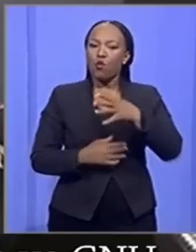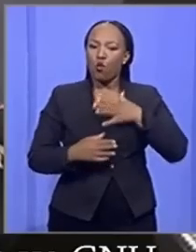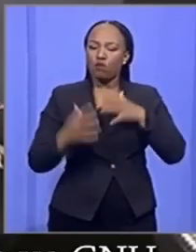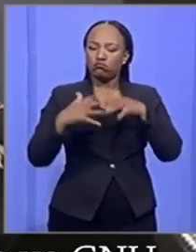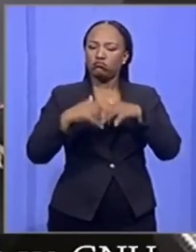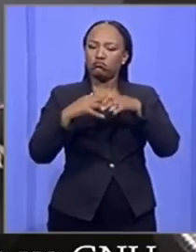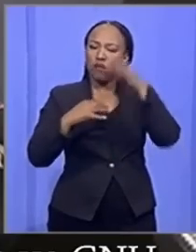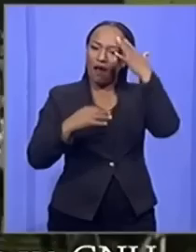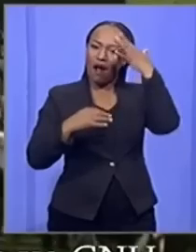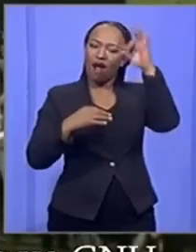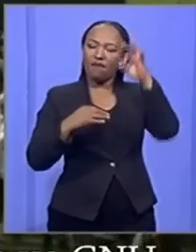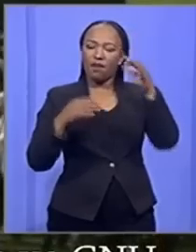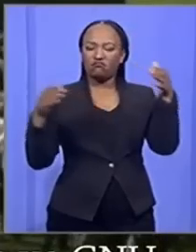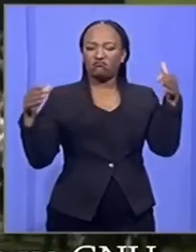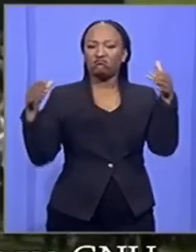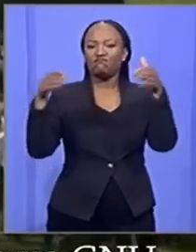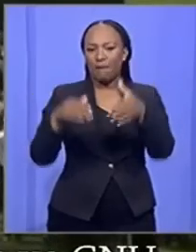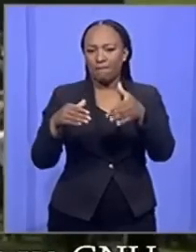of KwaZulu-Natal.